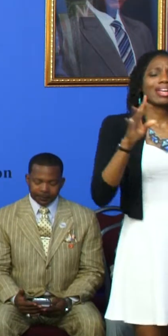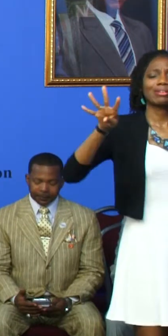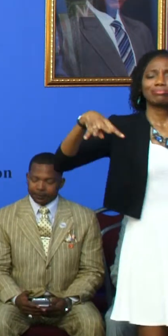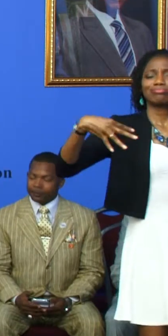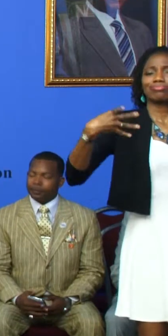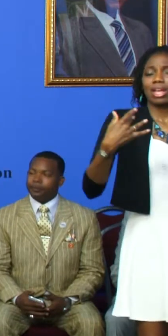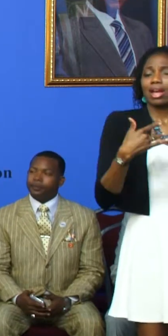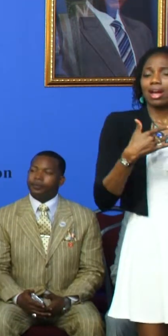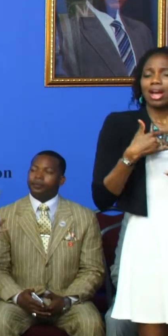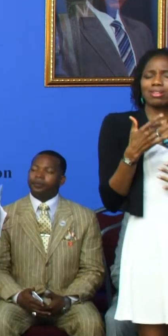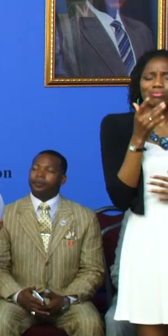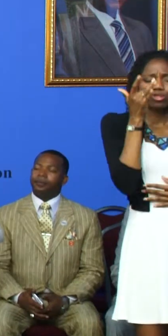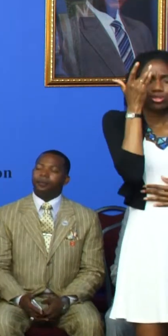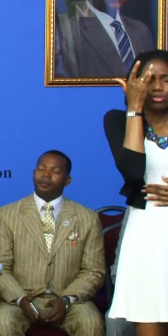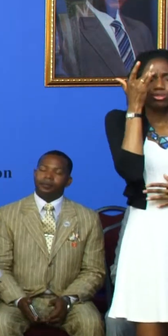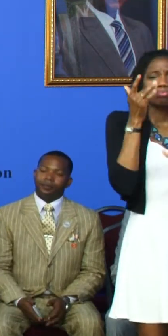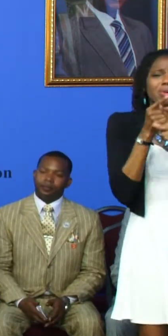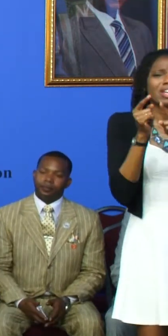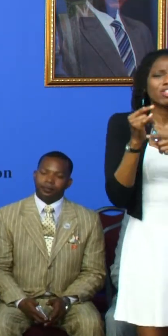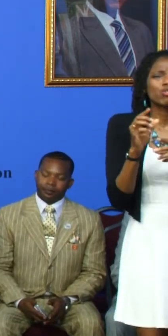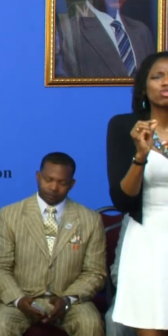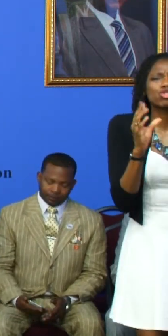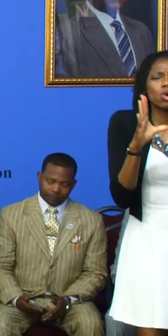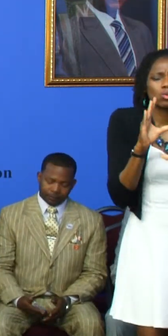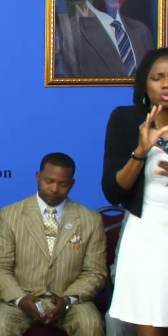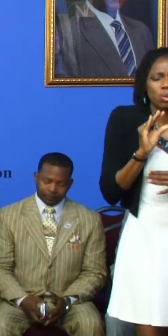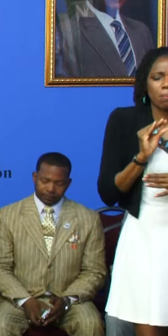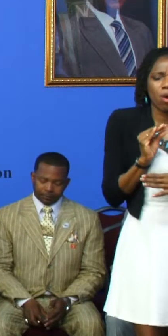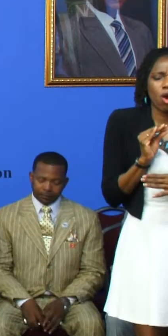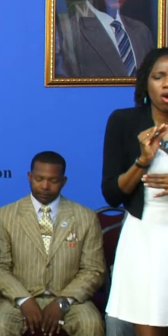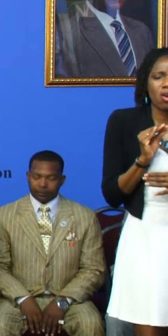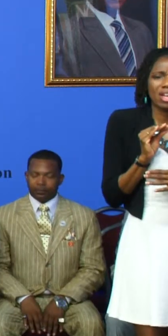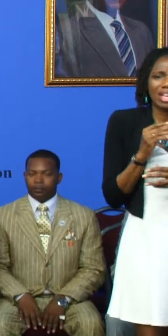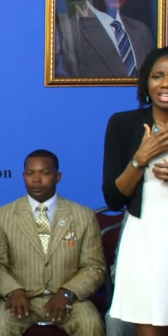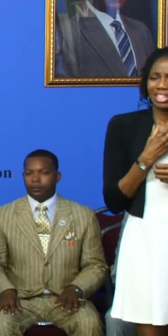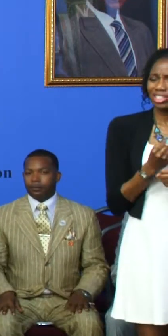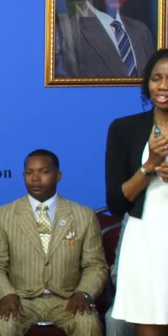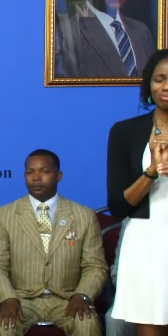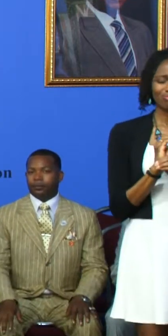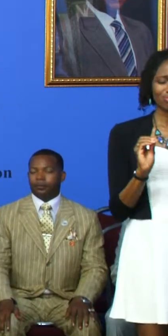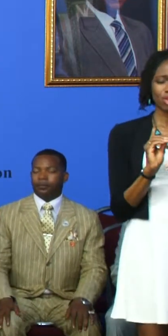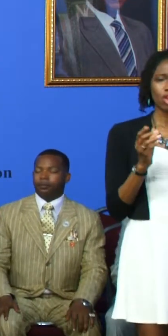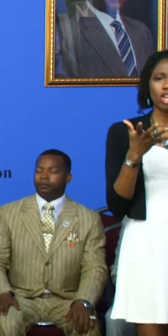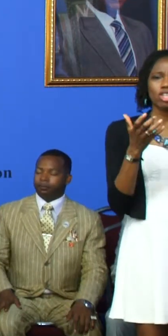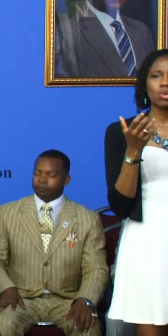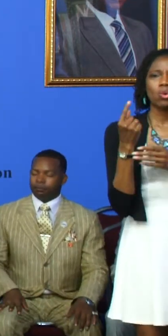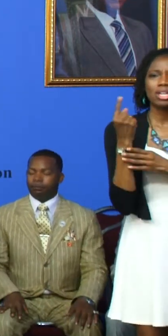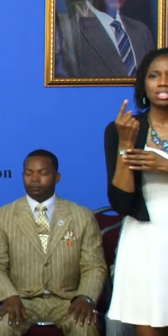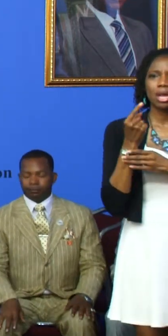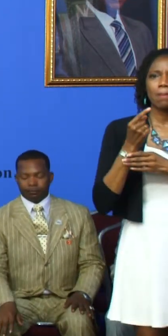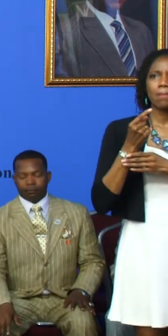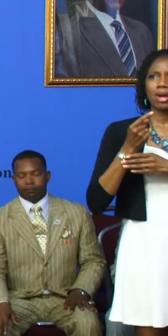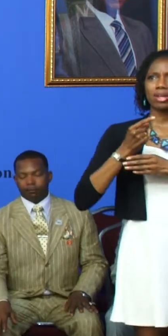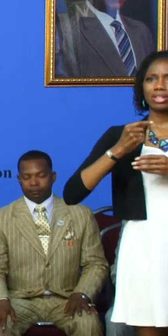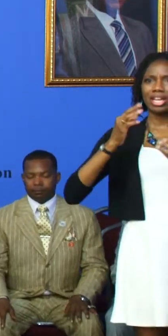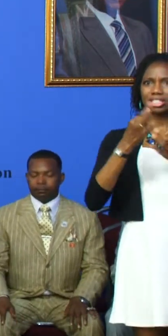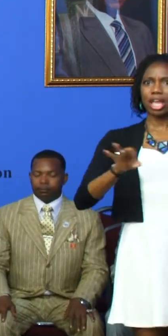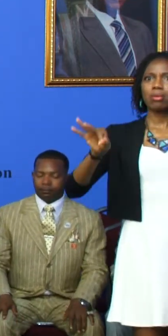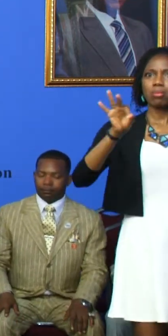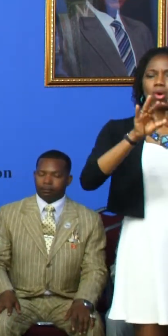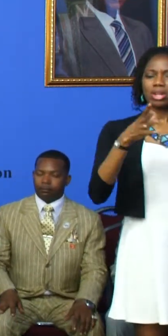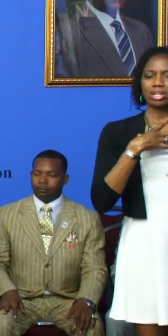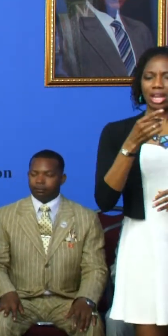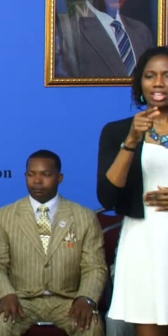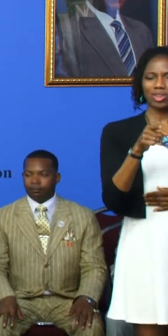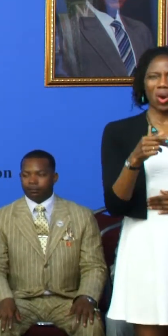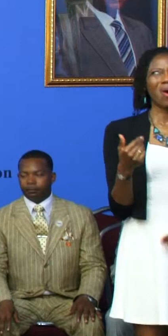small and insecure. You just want somebody big to like you. I know